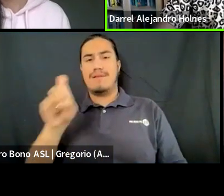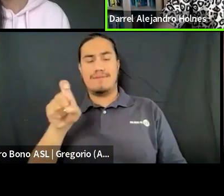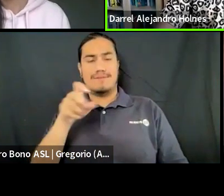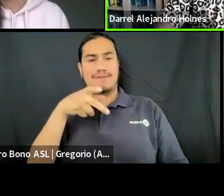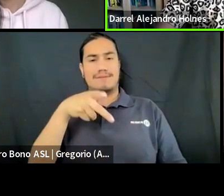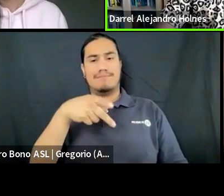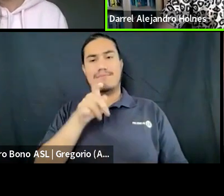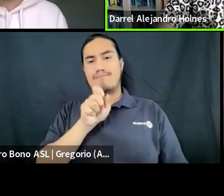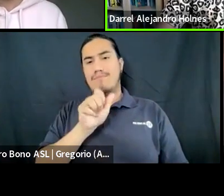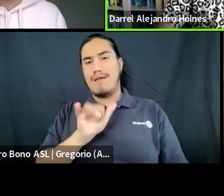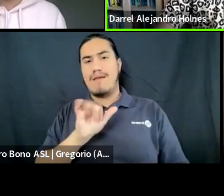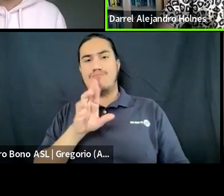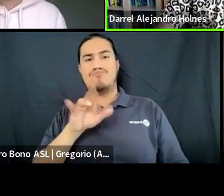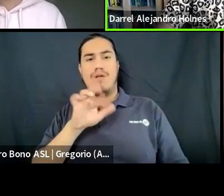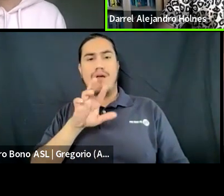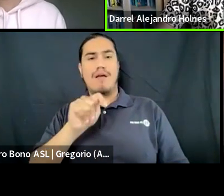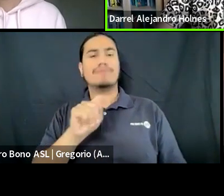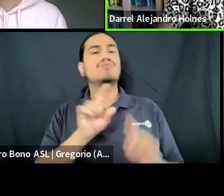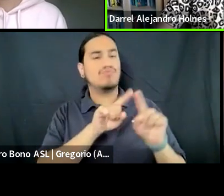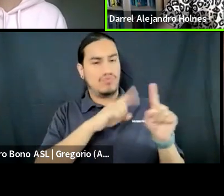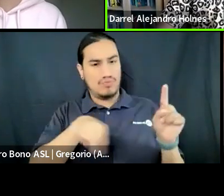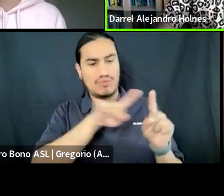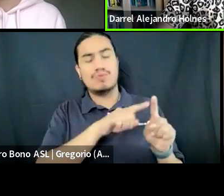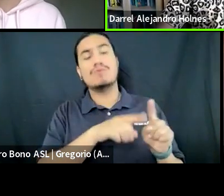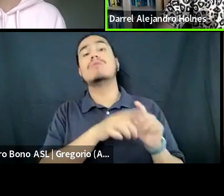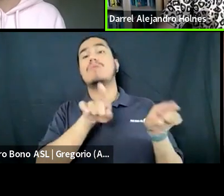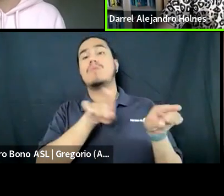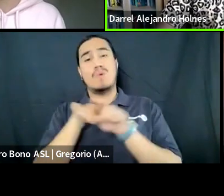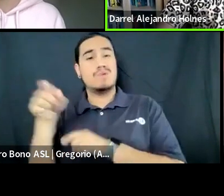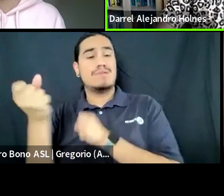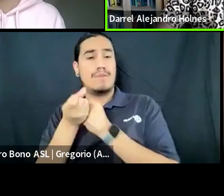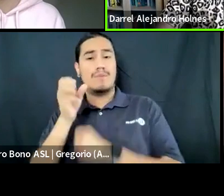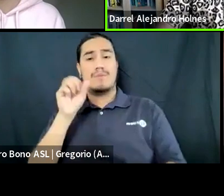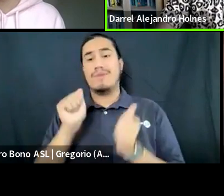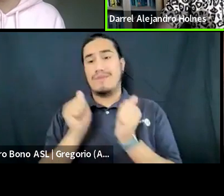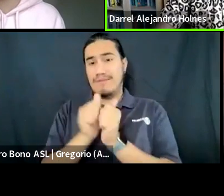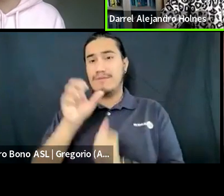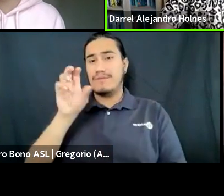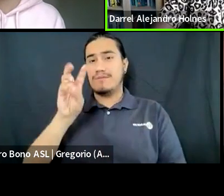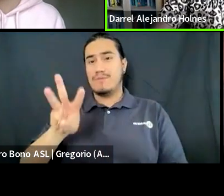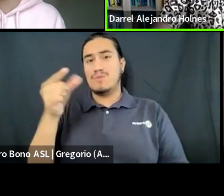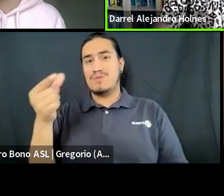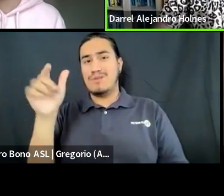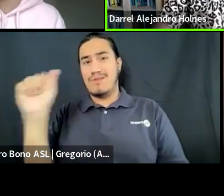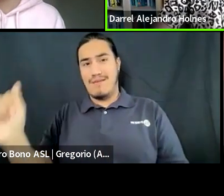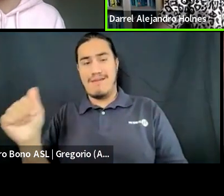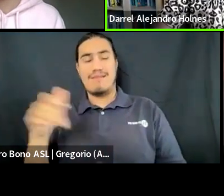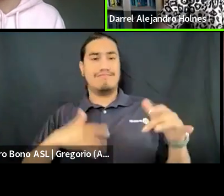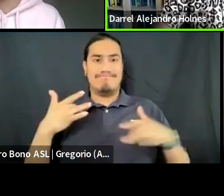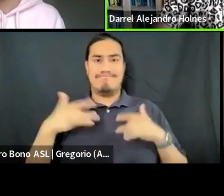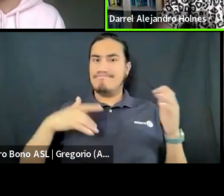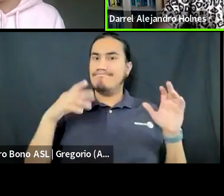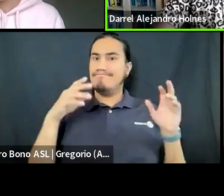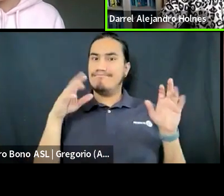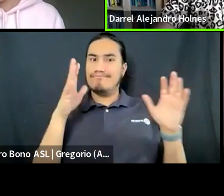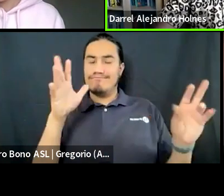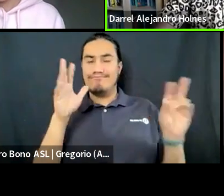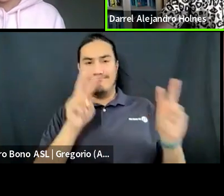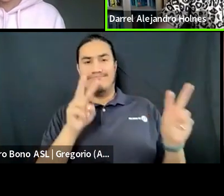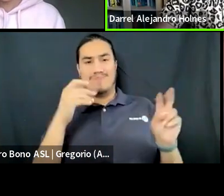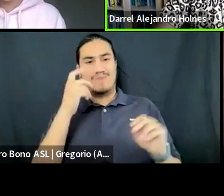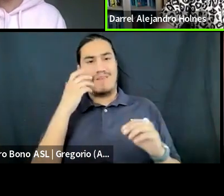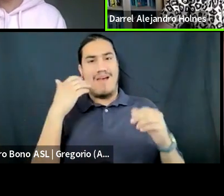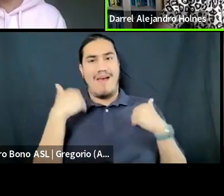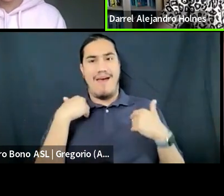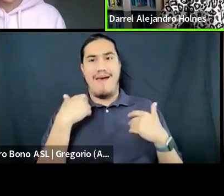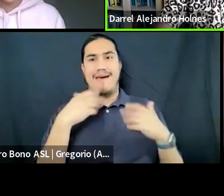I stand in solidarity with the WGA, and I'm really excited that there was a land acknowledgement in today's intro. So thank